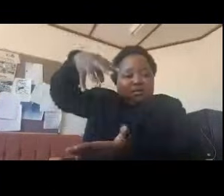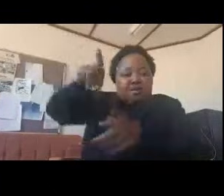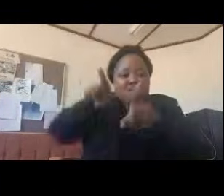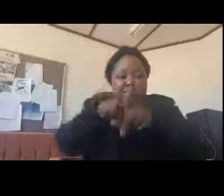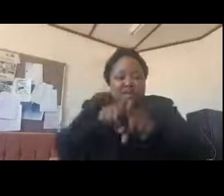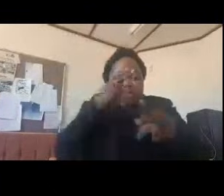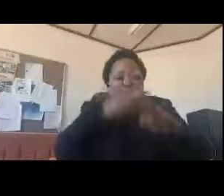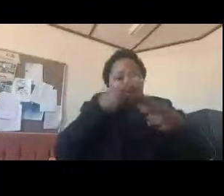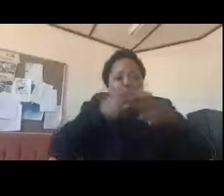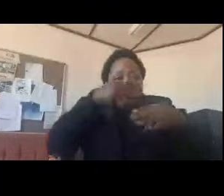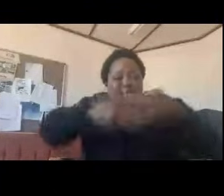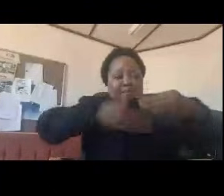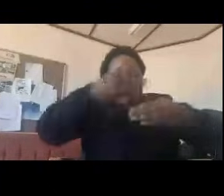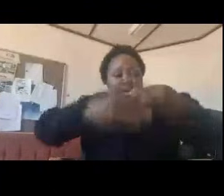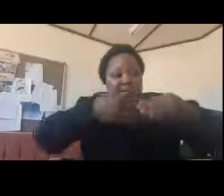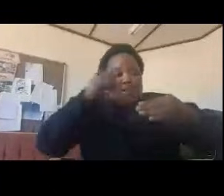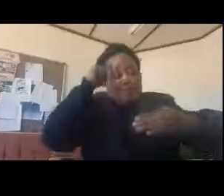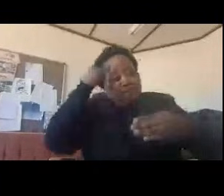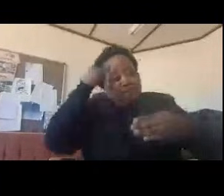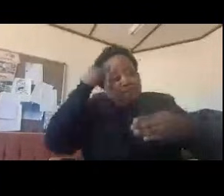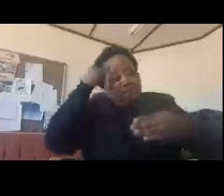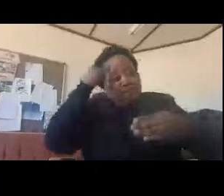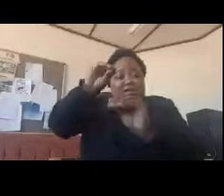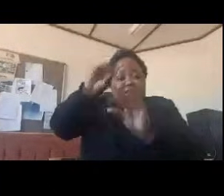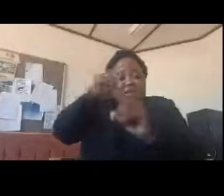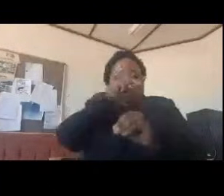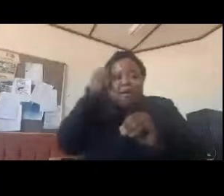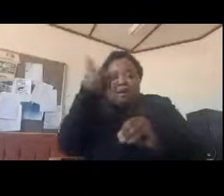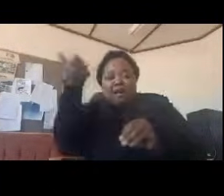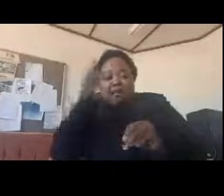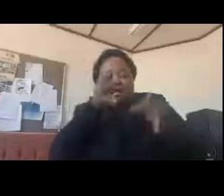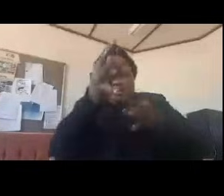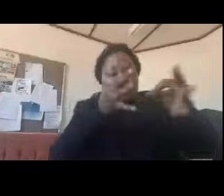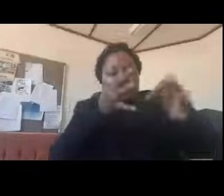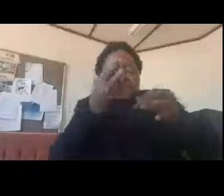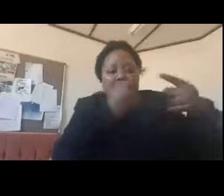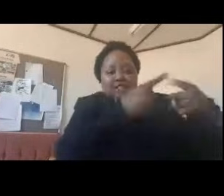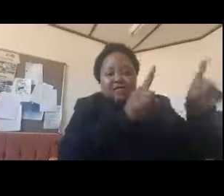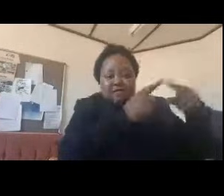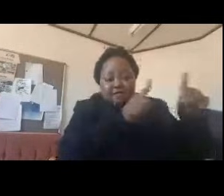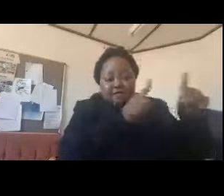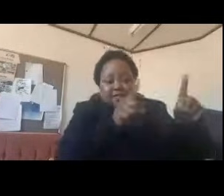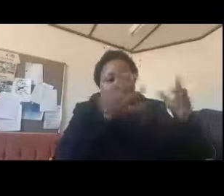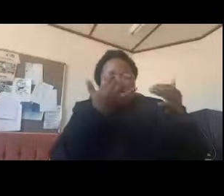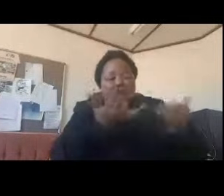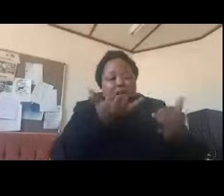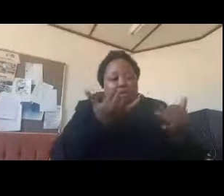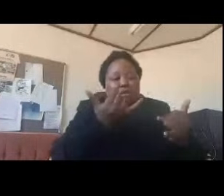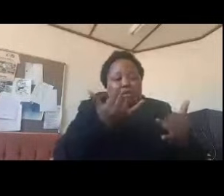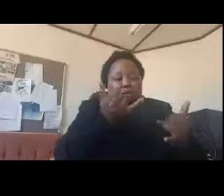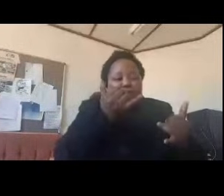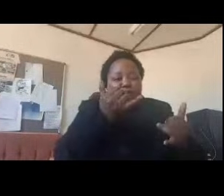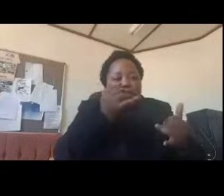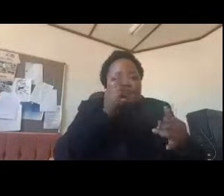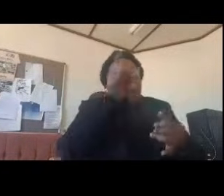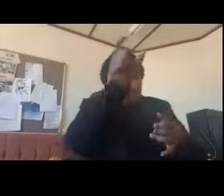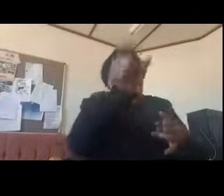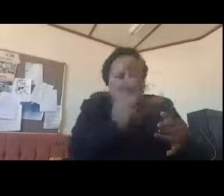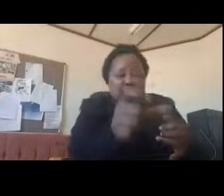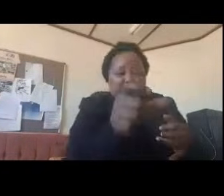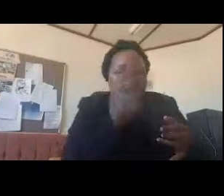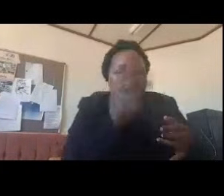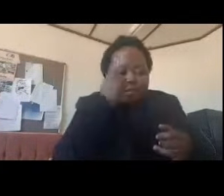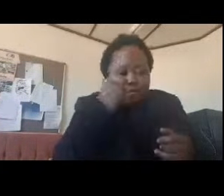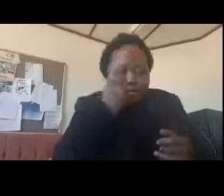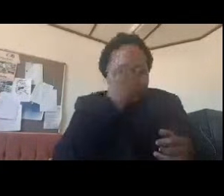you find that you go to other facilities, it is different. The question is, for somebody who is visually impaired, those changes,